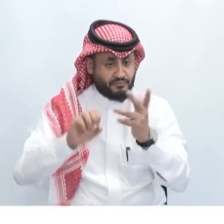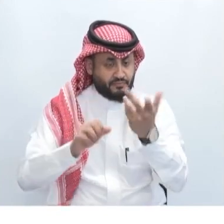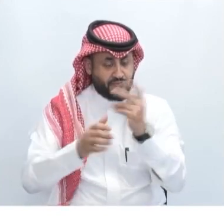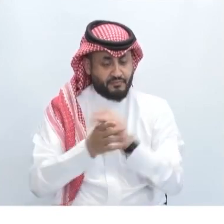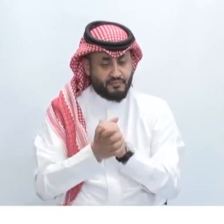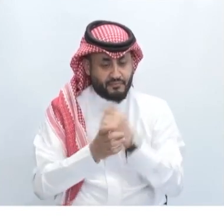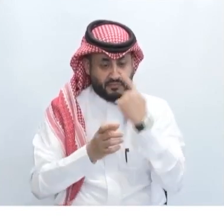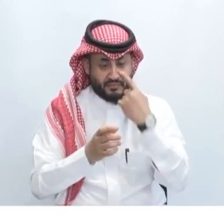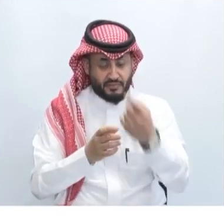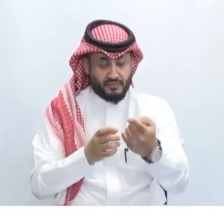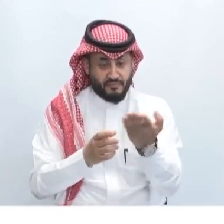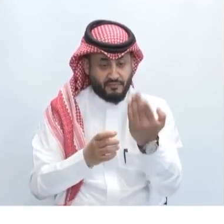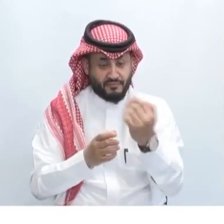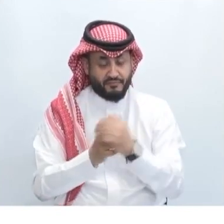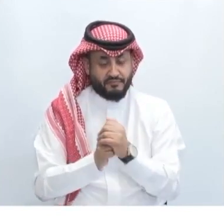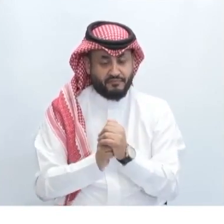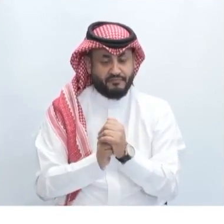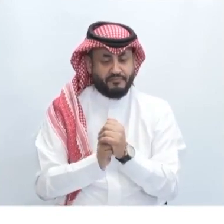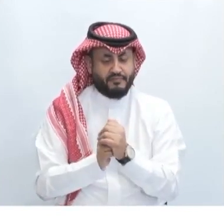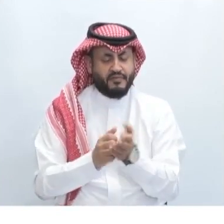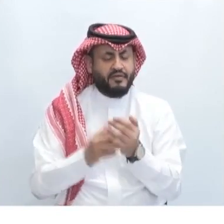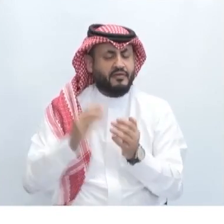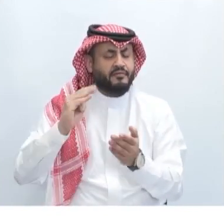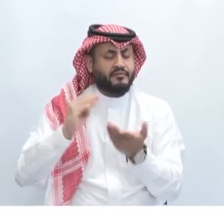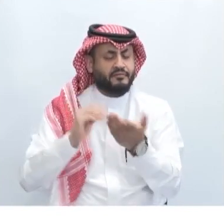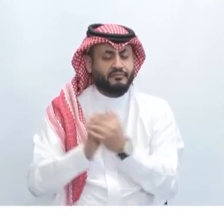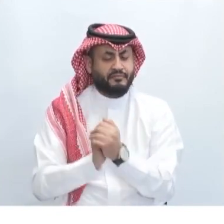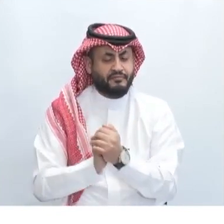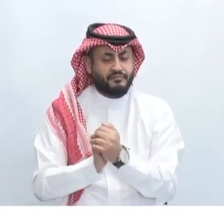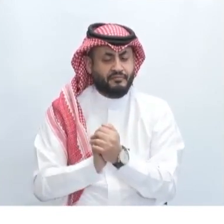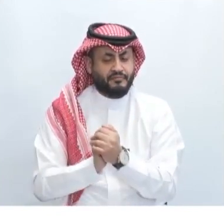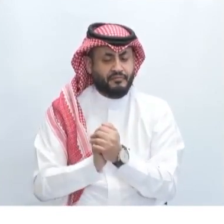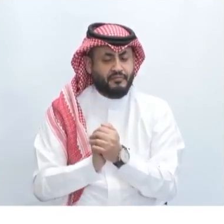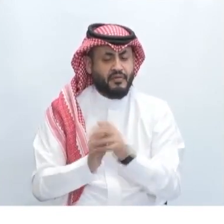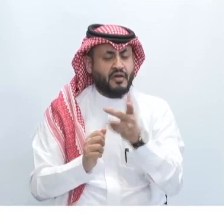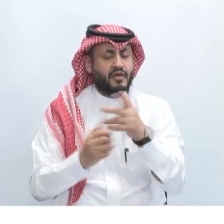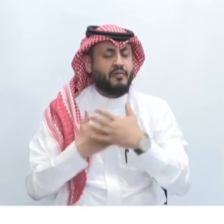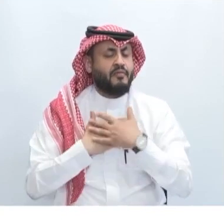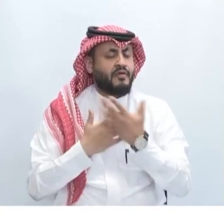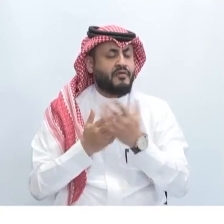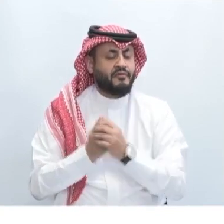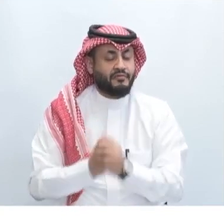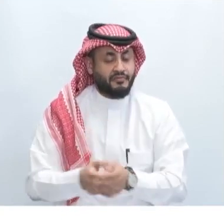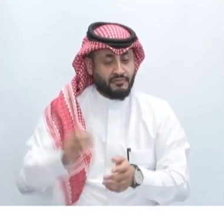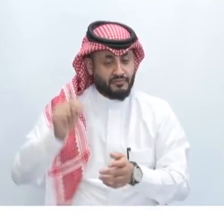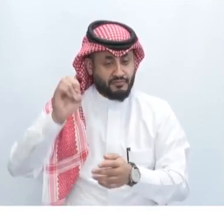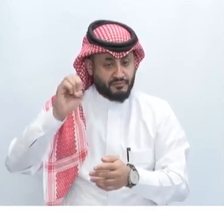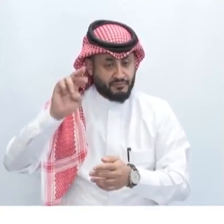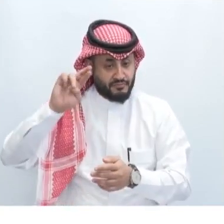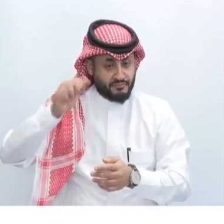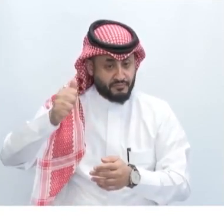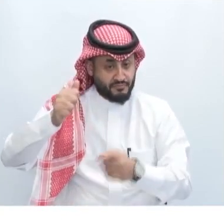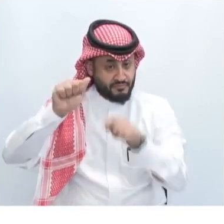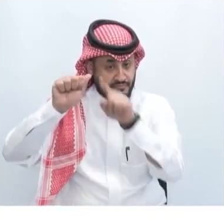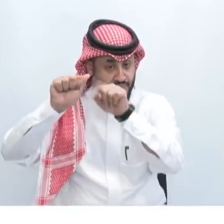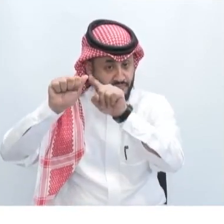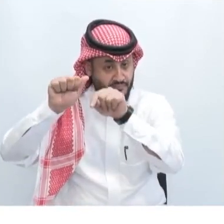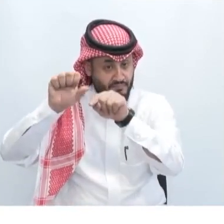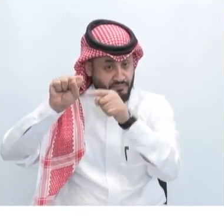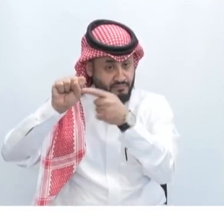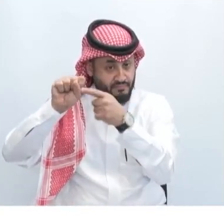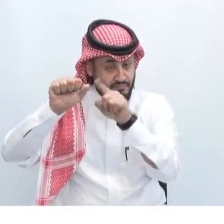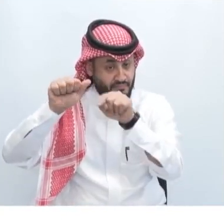skirt. And if we want to answer, this skirt belongs to Nora. So we would say,